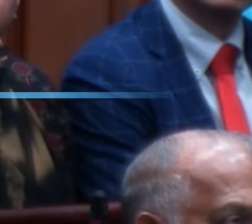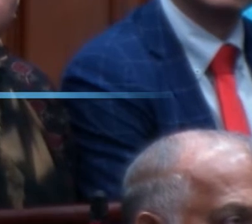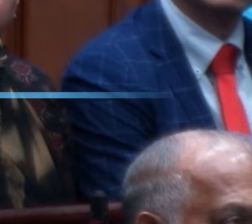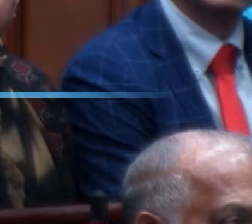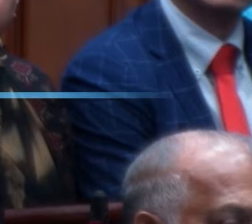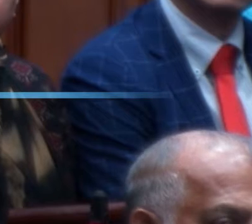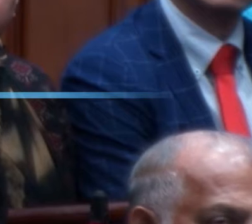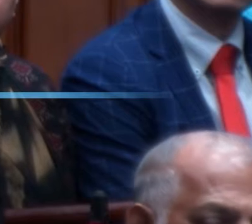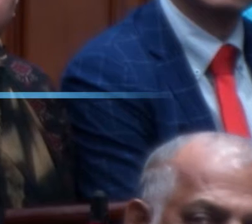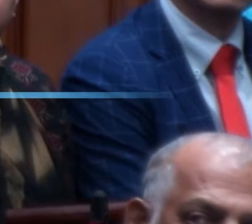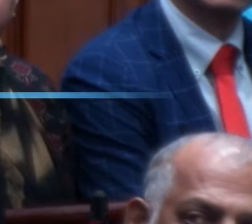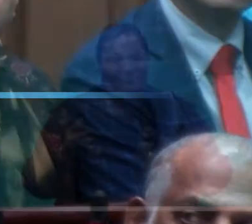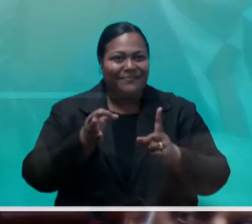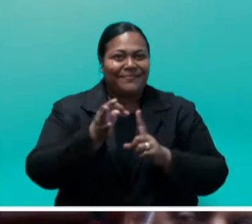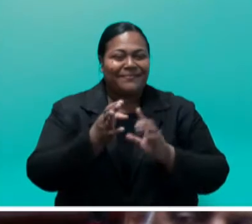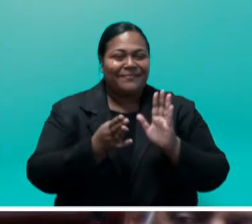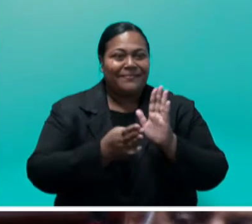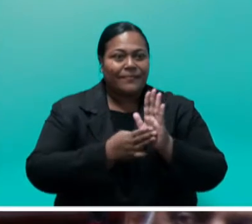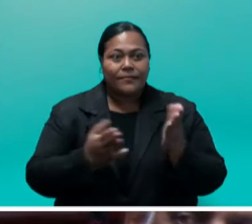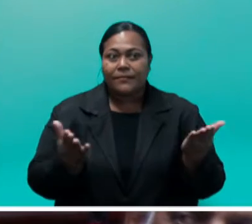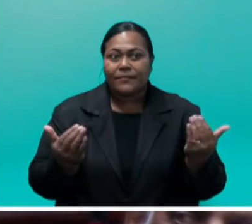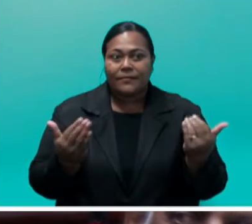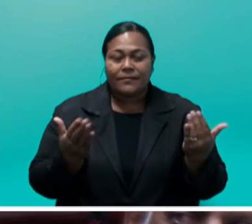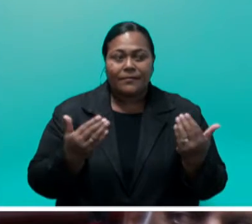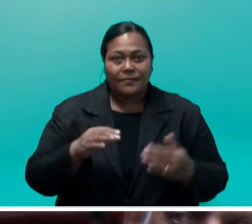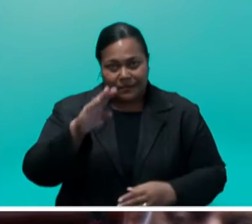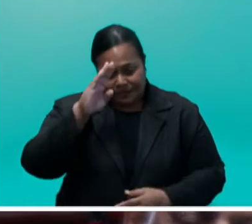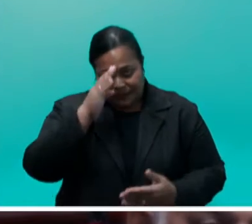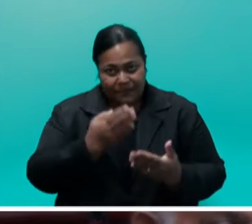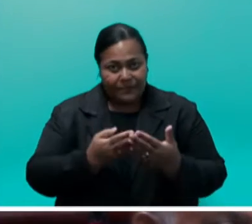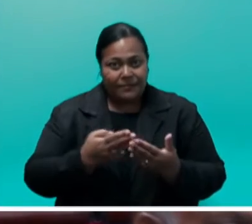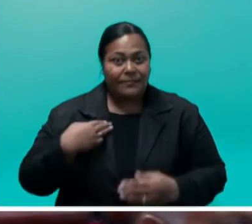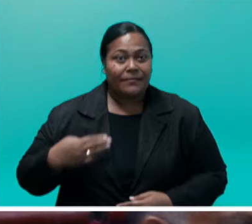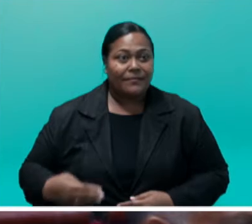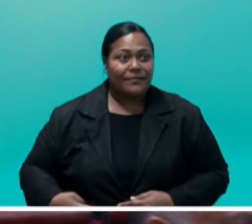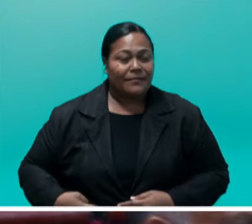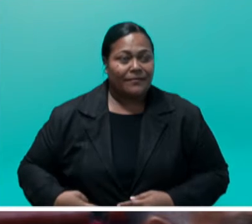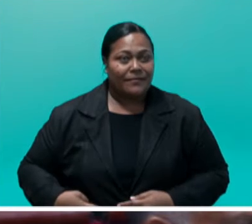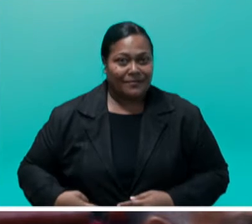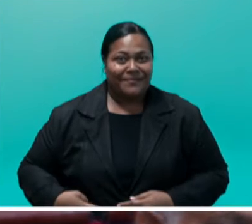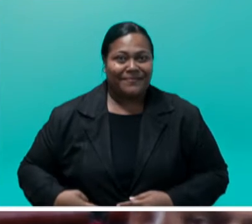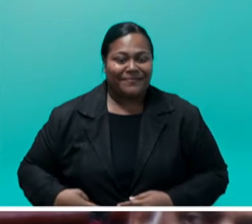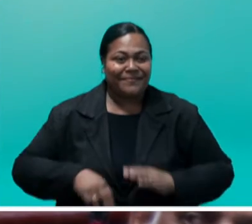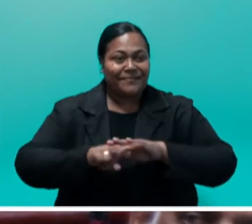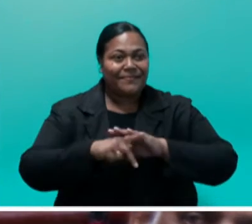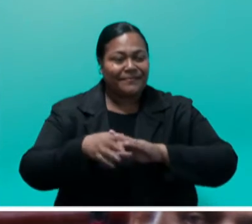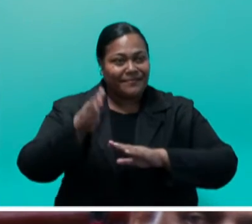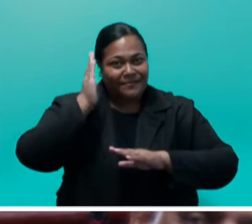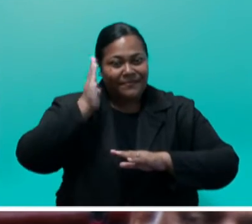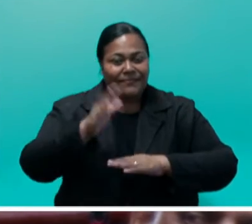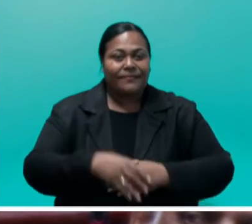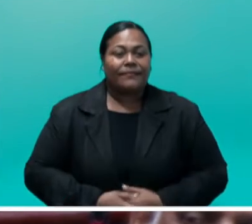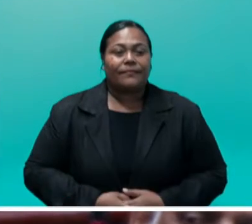the Prime Minister in welcoming here 80 students of Maris Brothers Primary School.